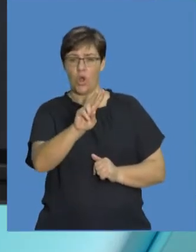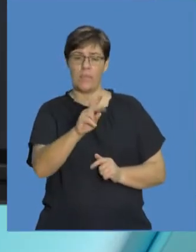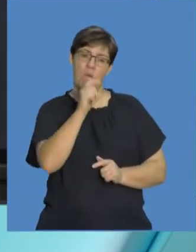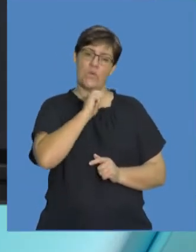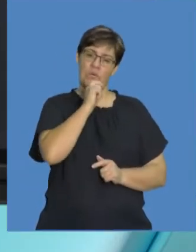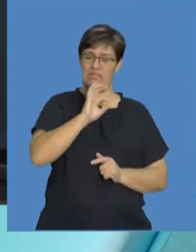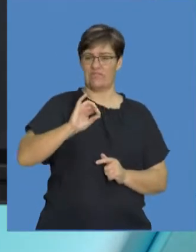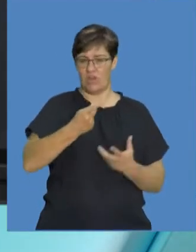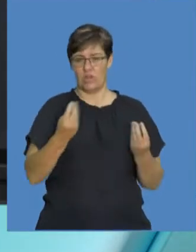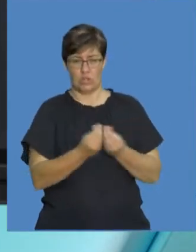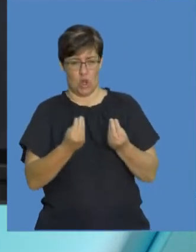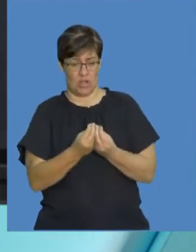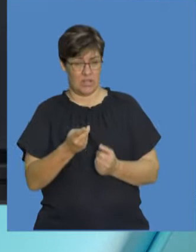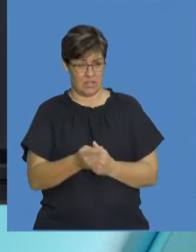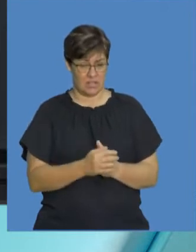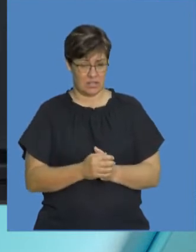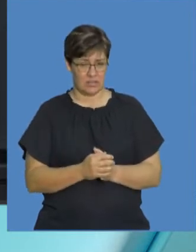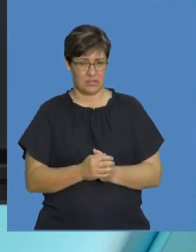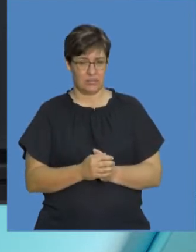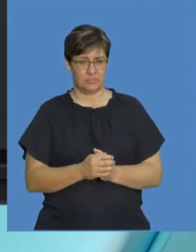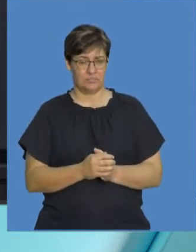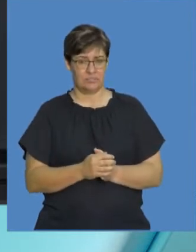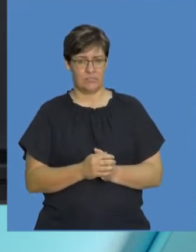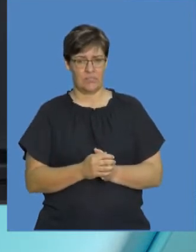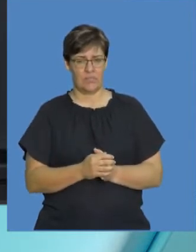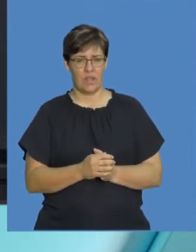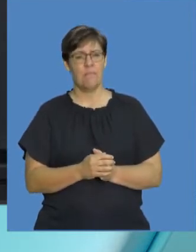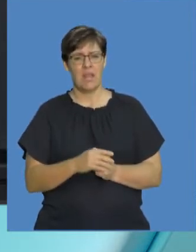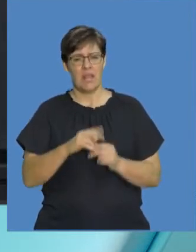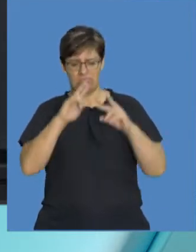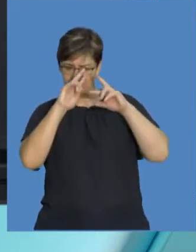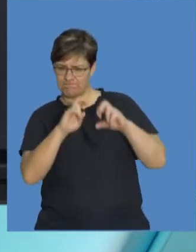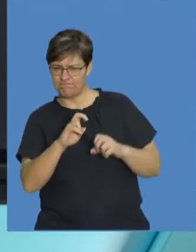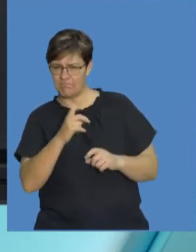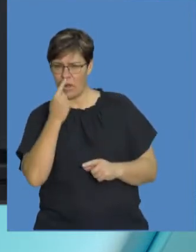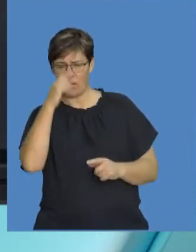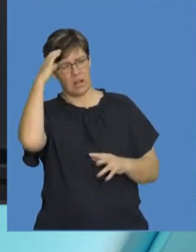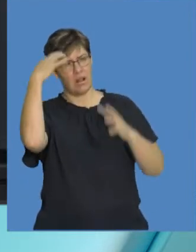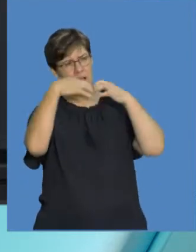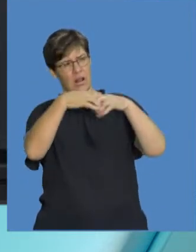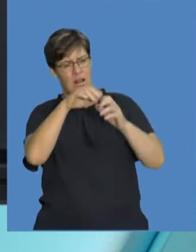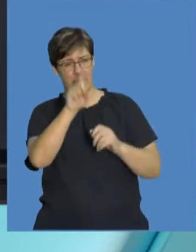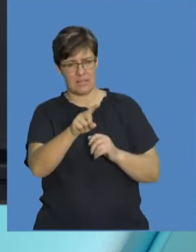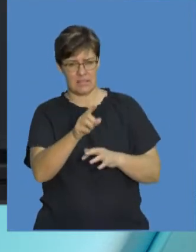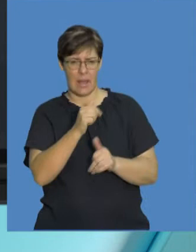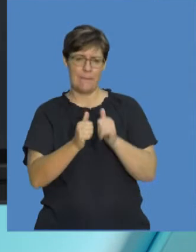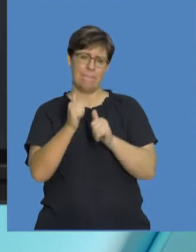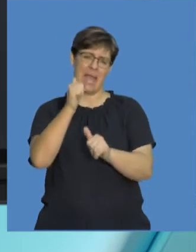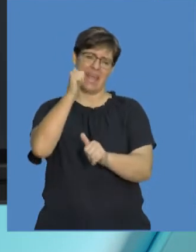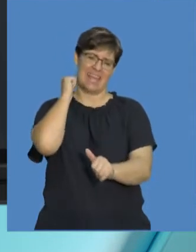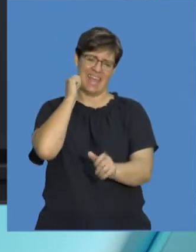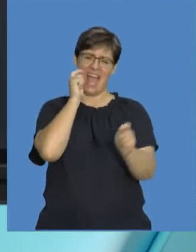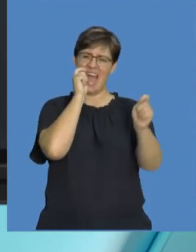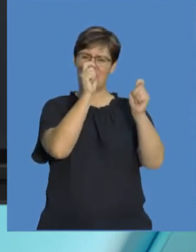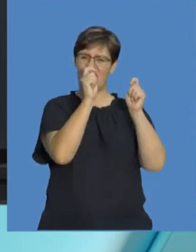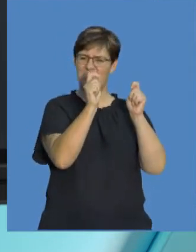at your consumable store stock, again, I'm going to pick your brain and take you back